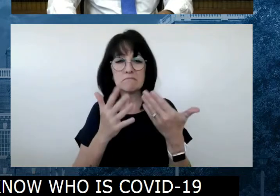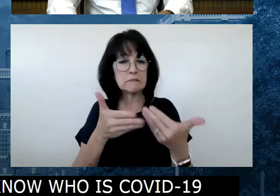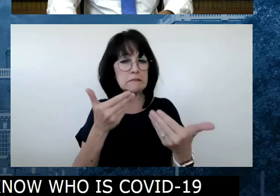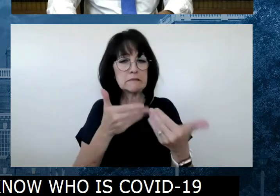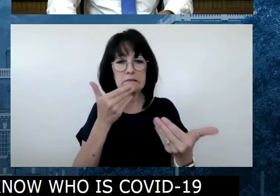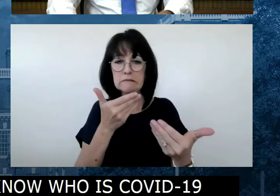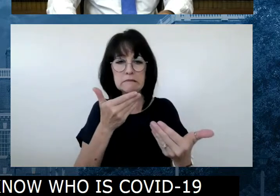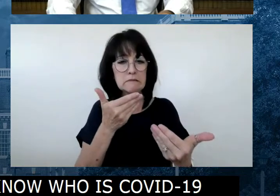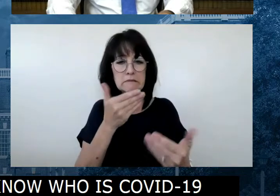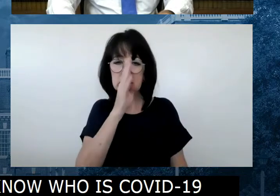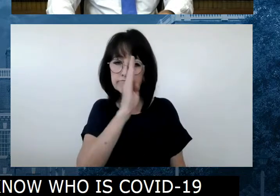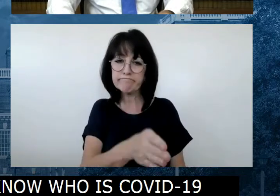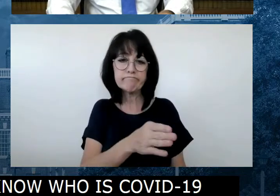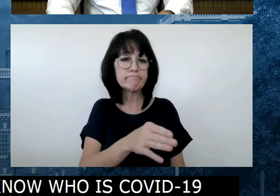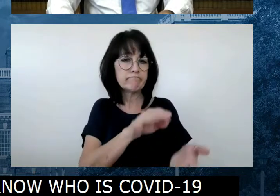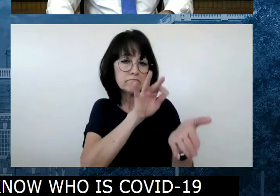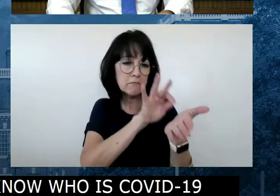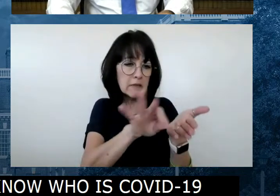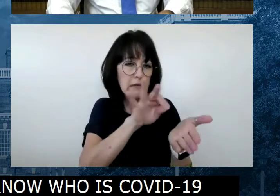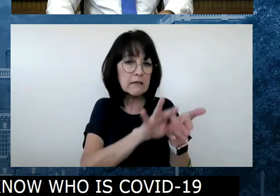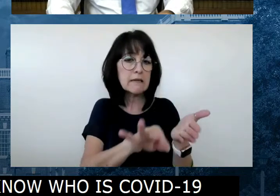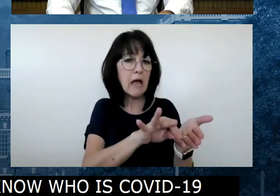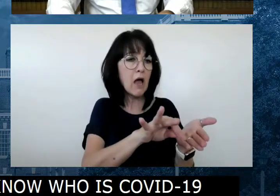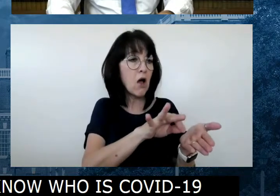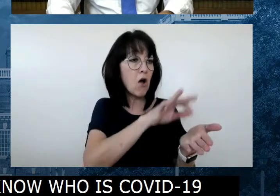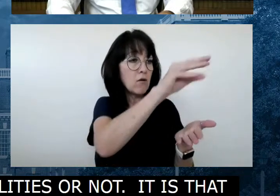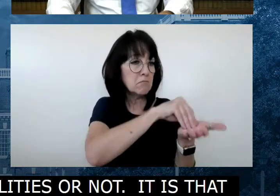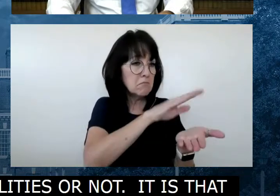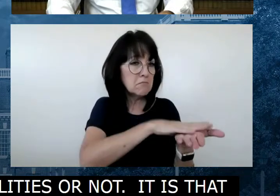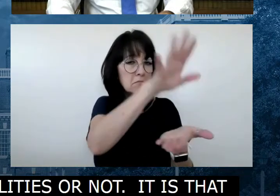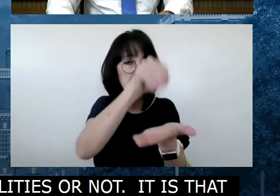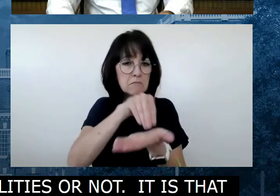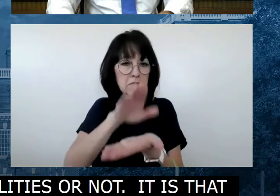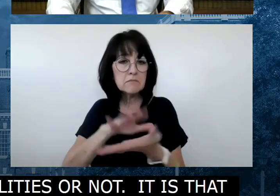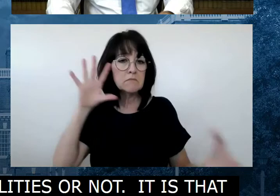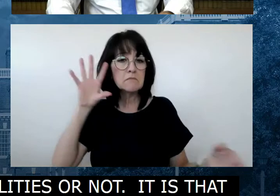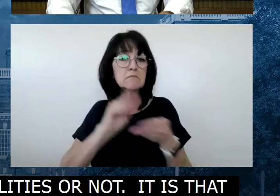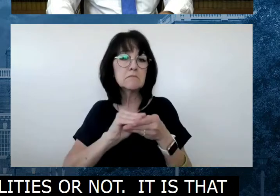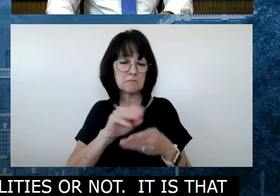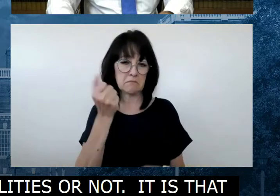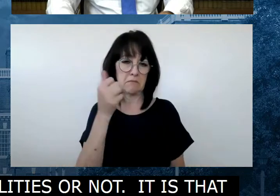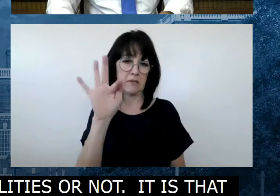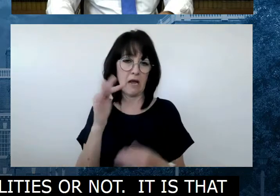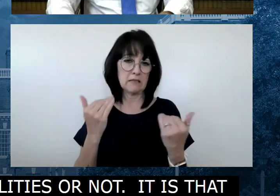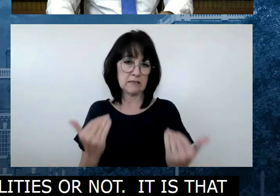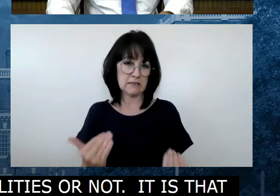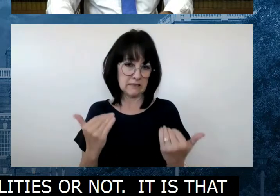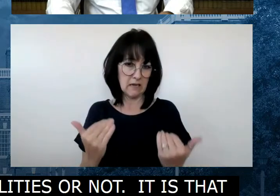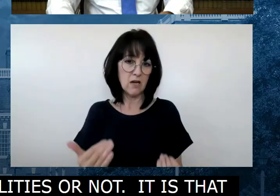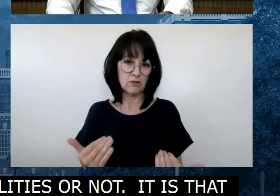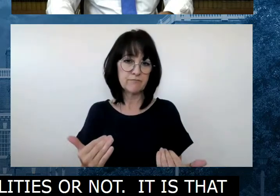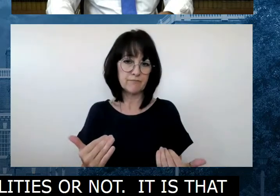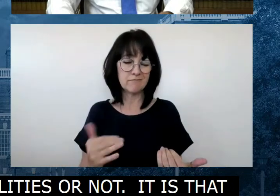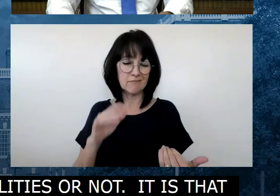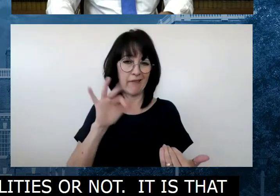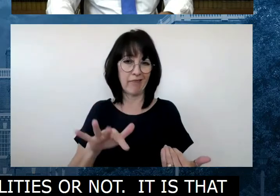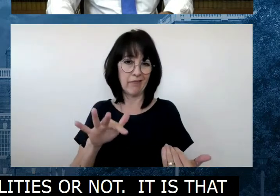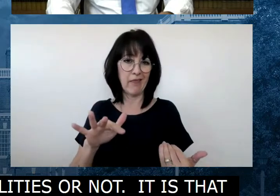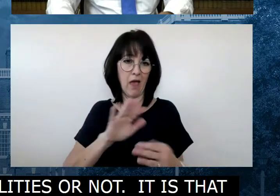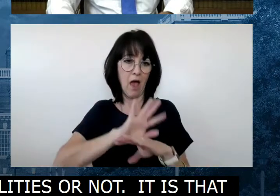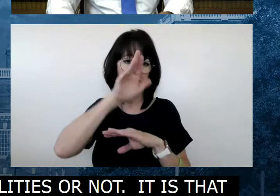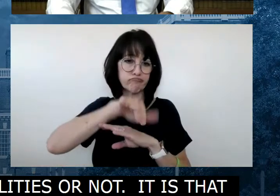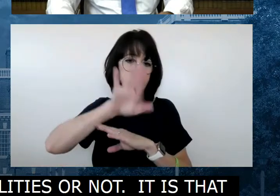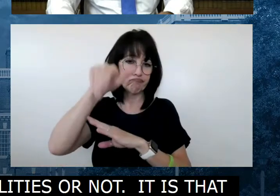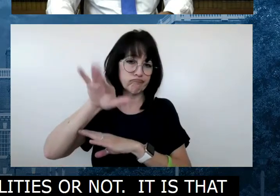next slide, the roller coaster ride that we've been in since March 11th of 2020. Sadly, we've